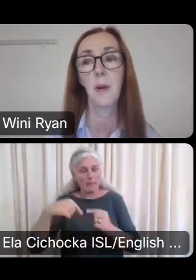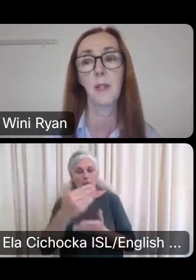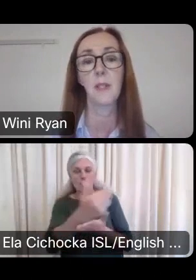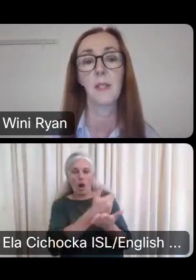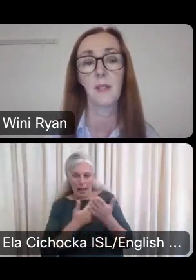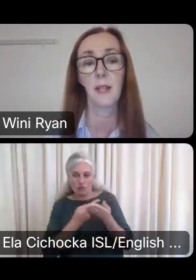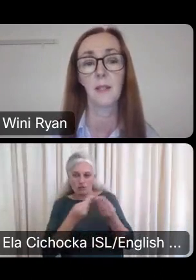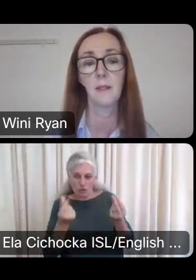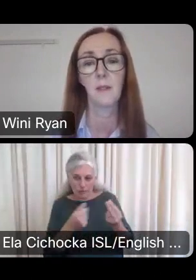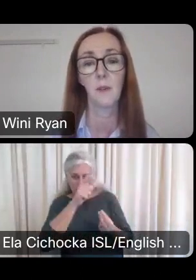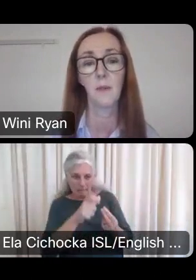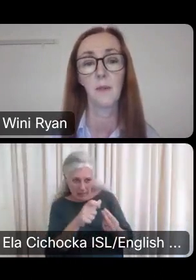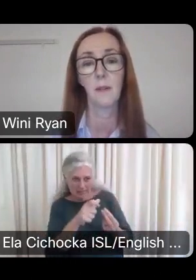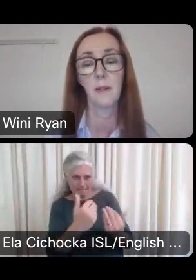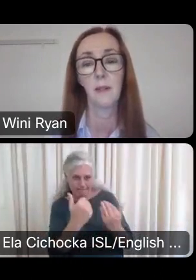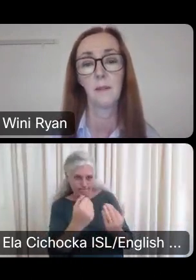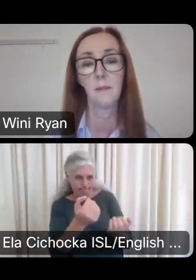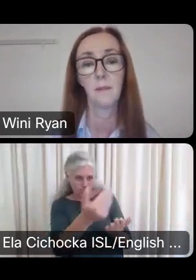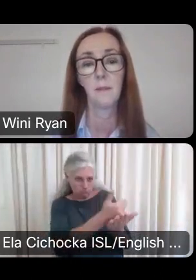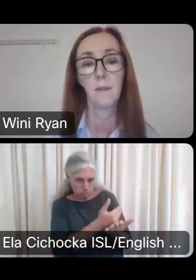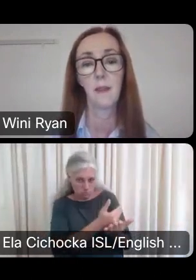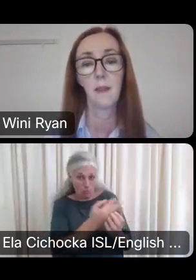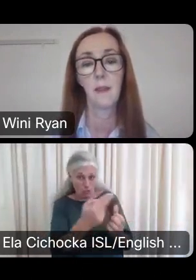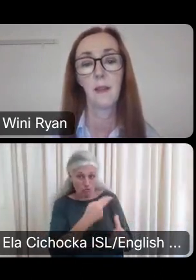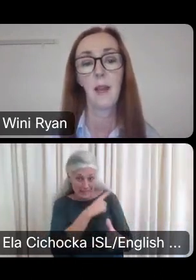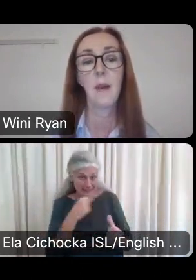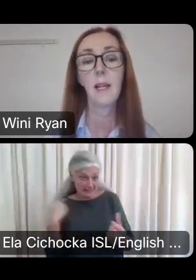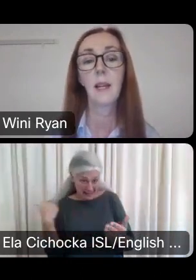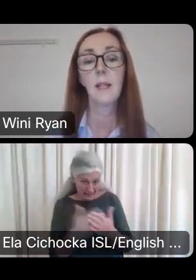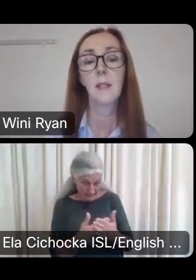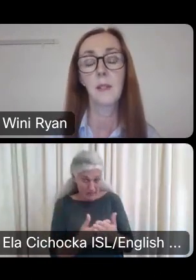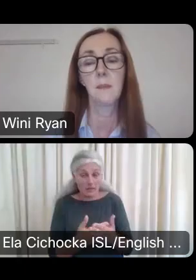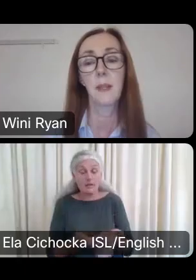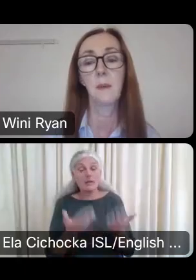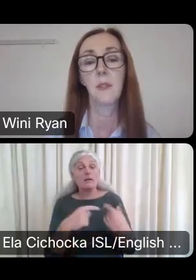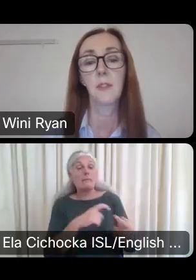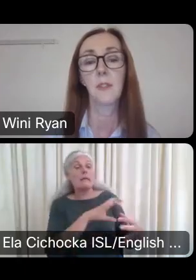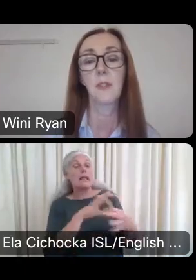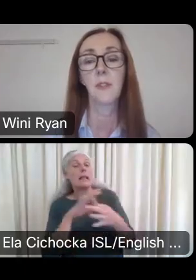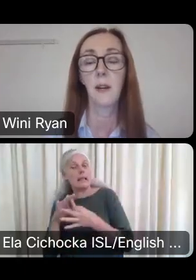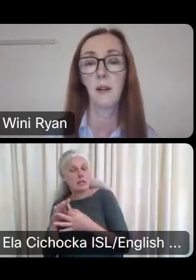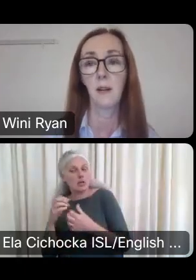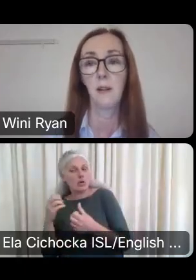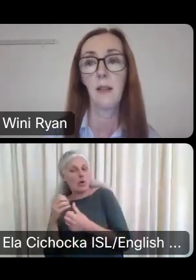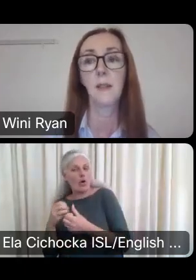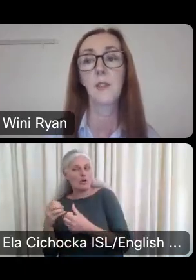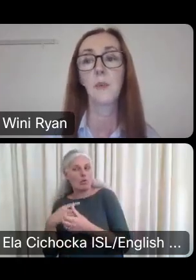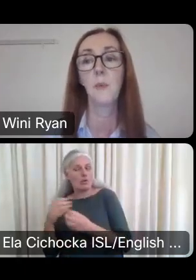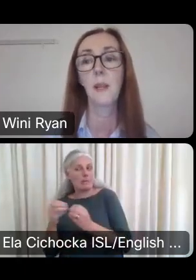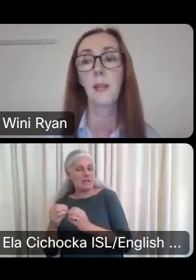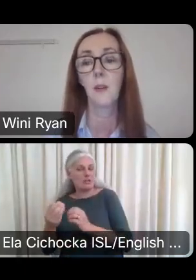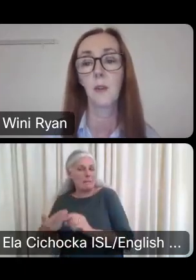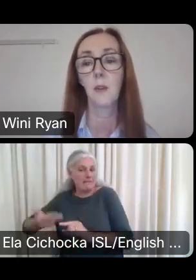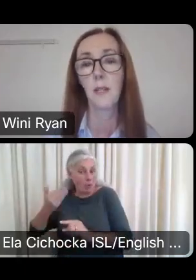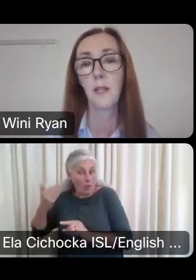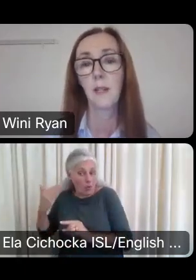the person has said so far. I might link to something that was discussed earlier, and this is a